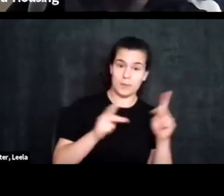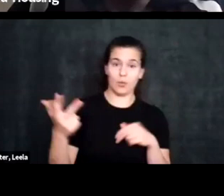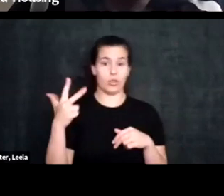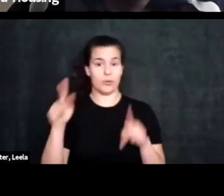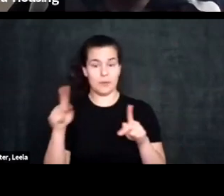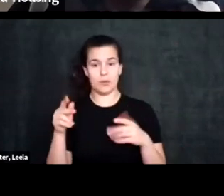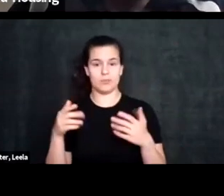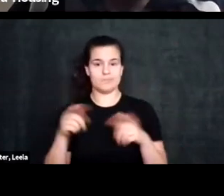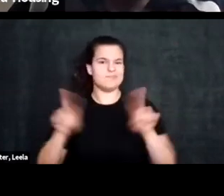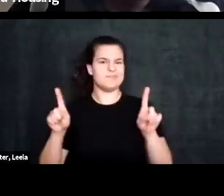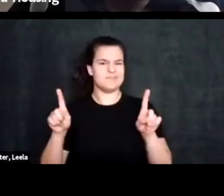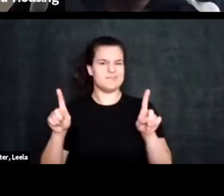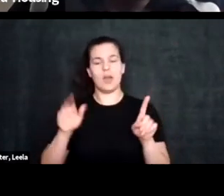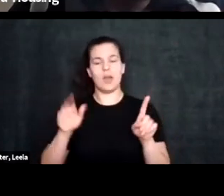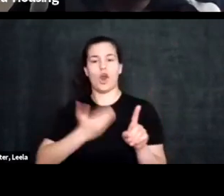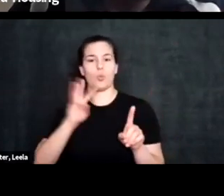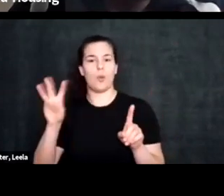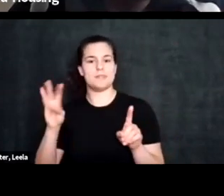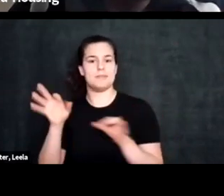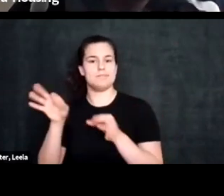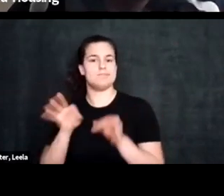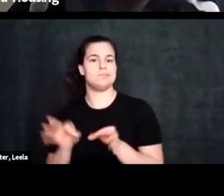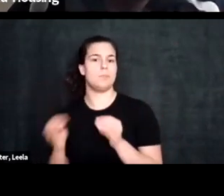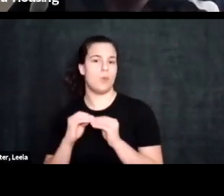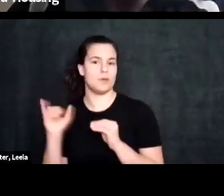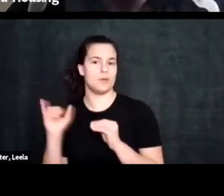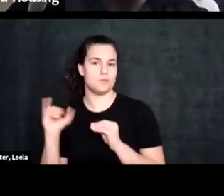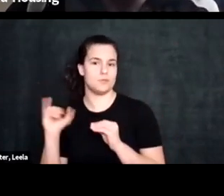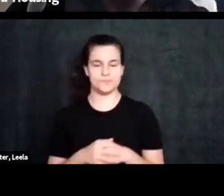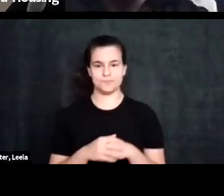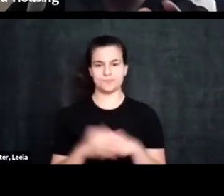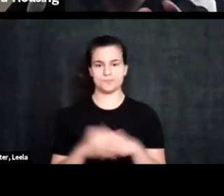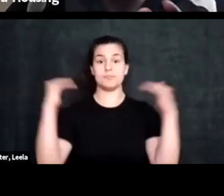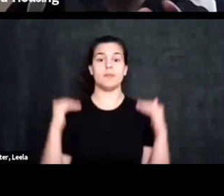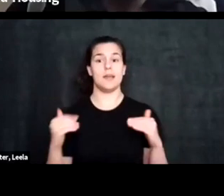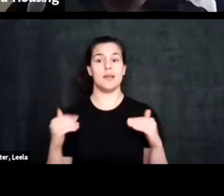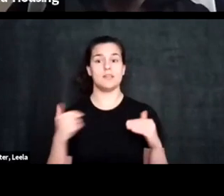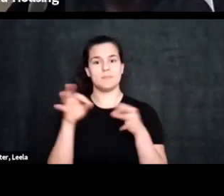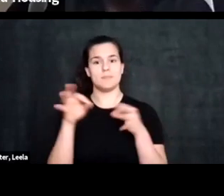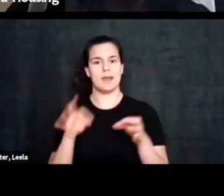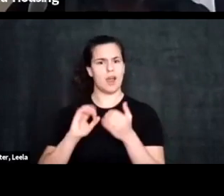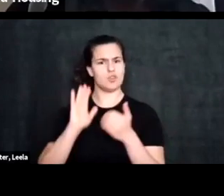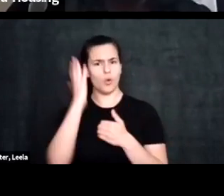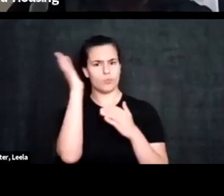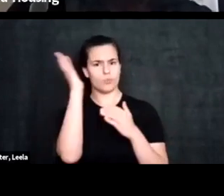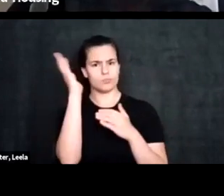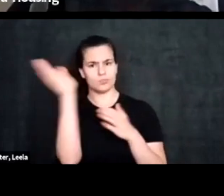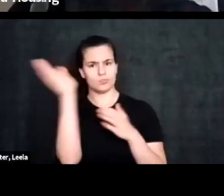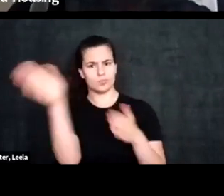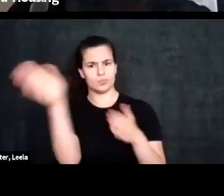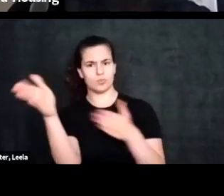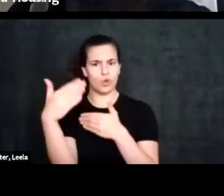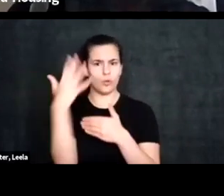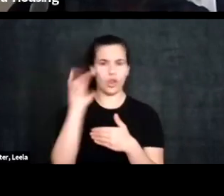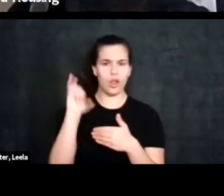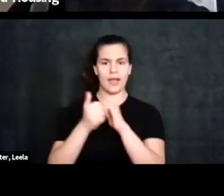So next, I kind of want to talk to you about some of how you can decorate your room and what it looks like. You have freedom of